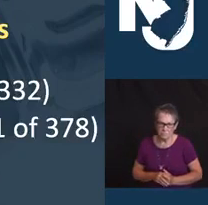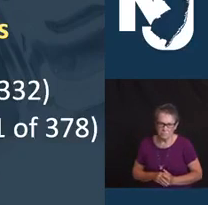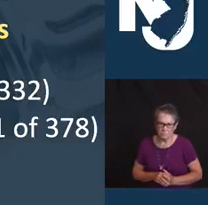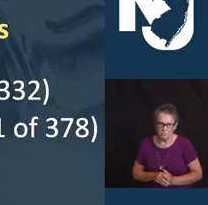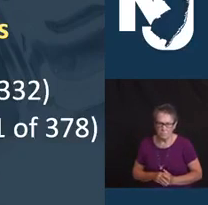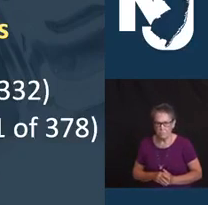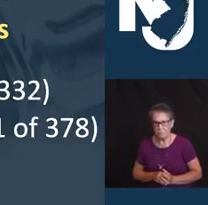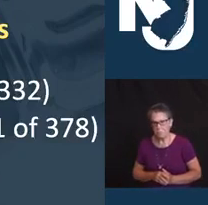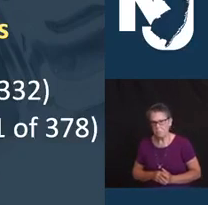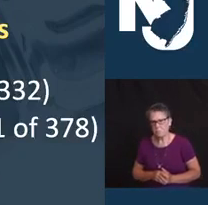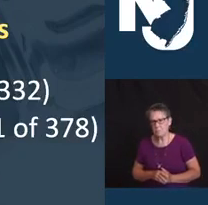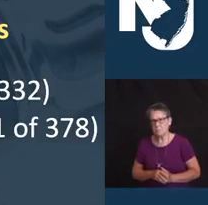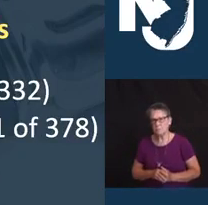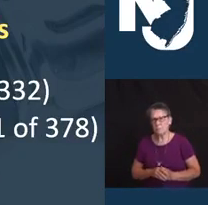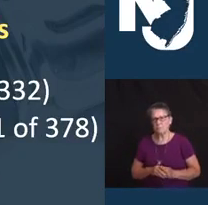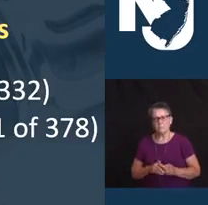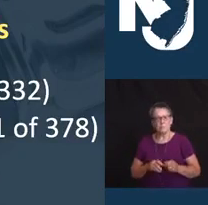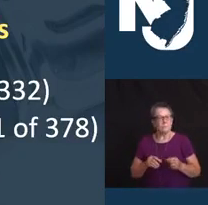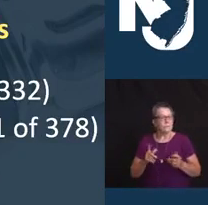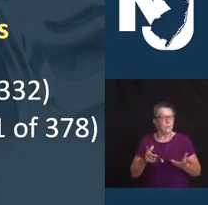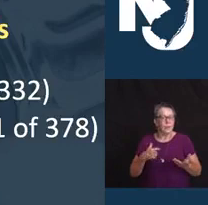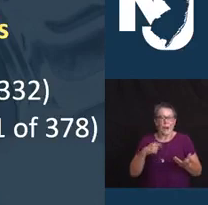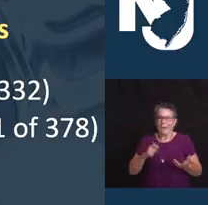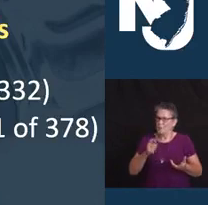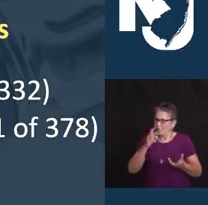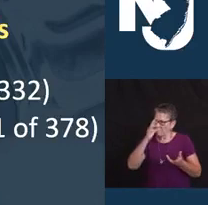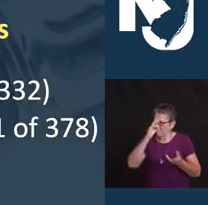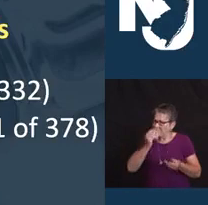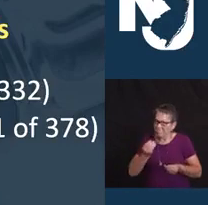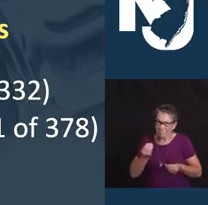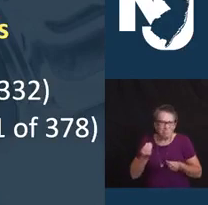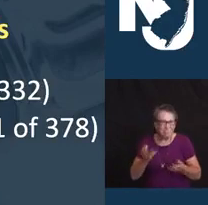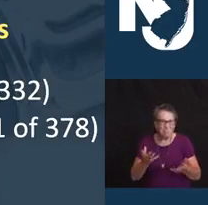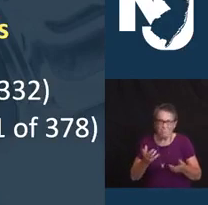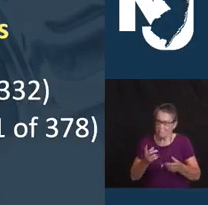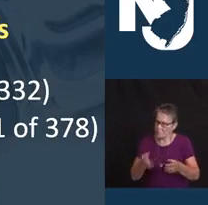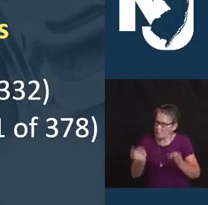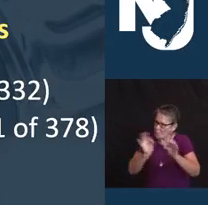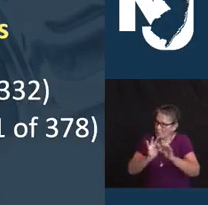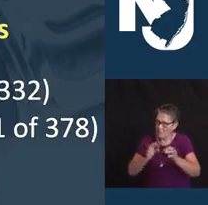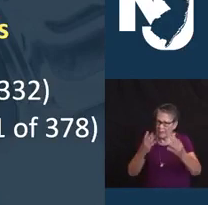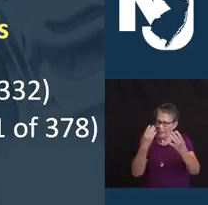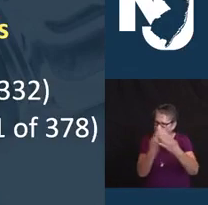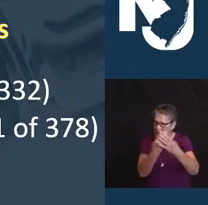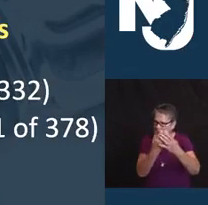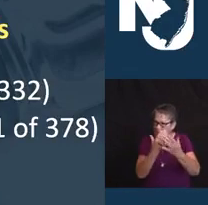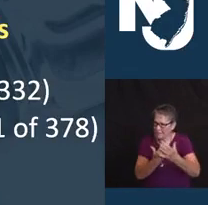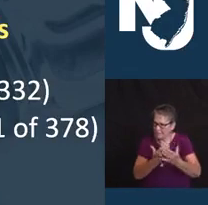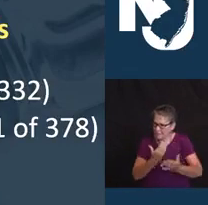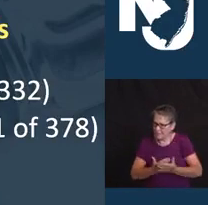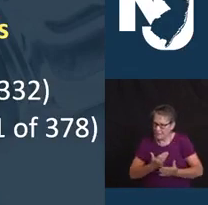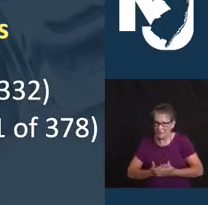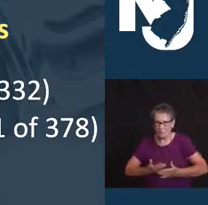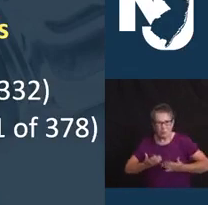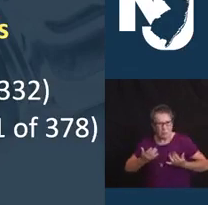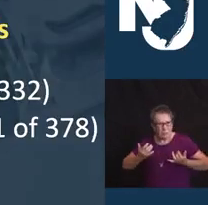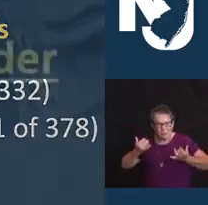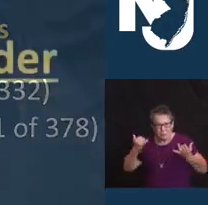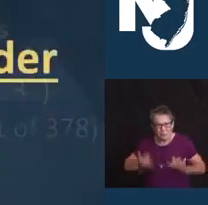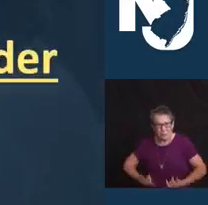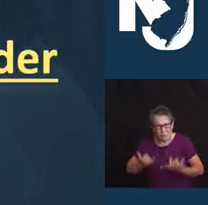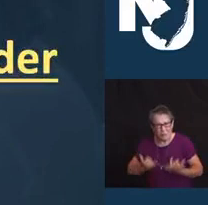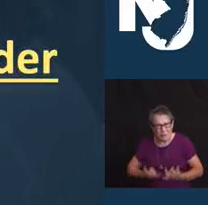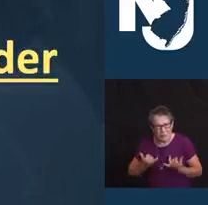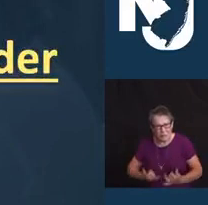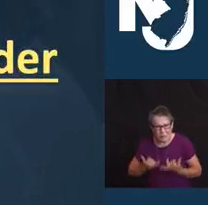to deliver the facts. This is a pandemic of unvaccinated persons in New Jersey. So again, if